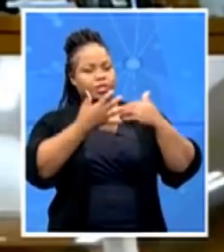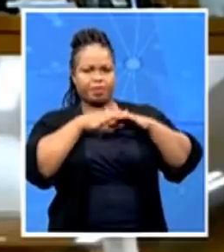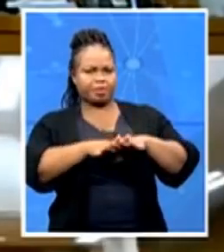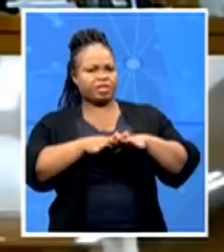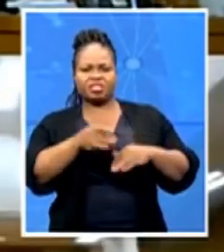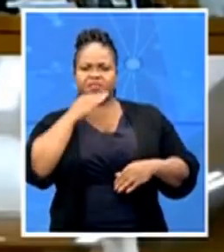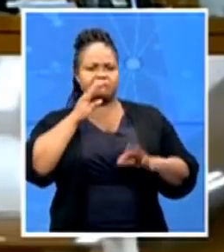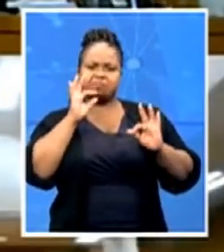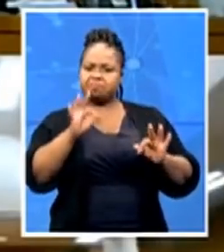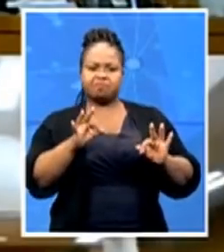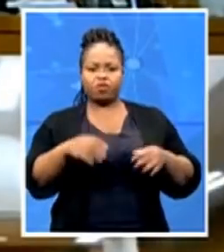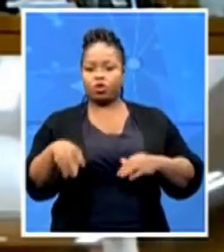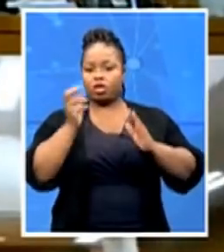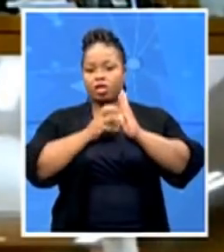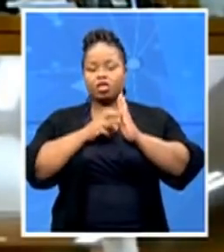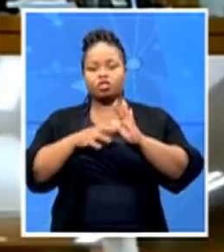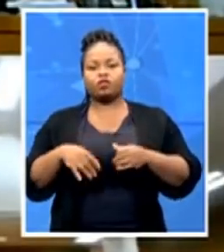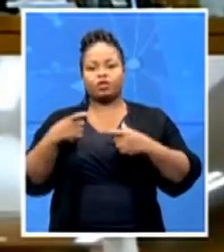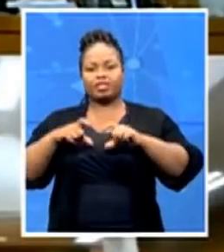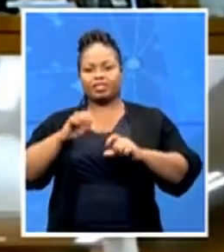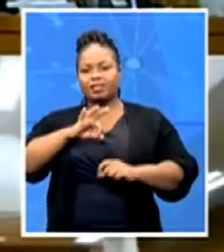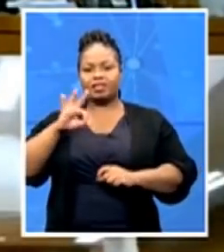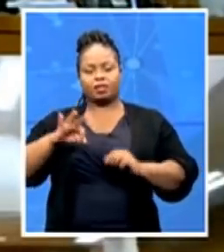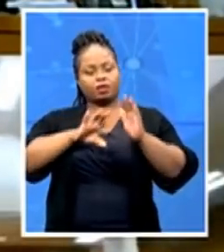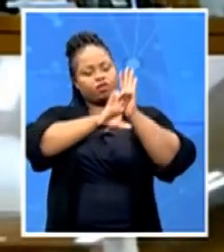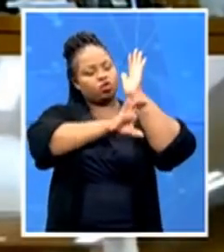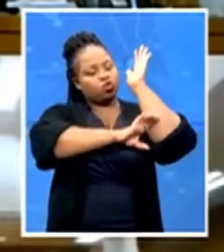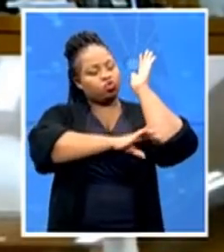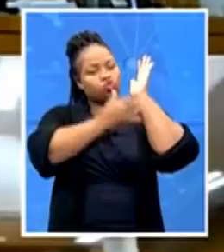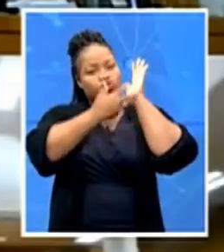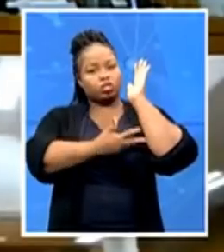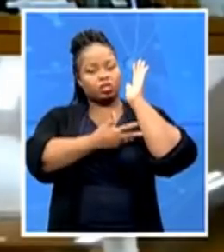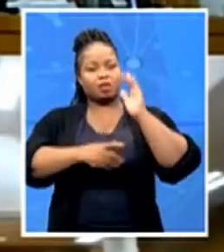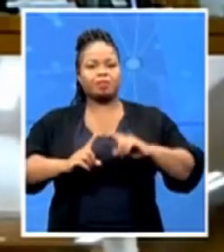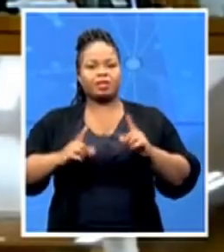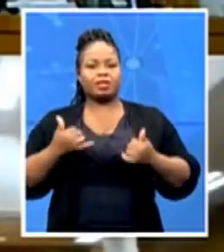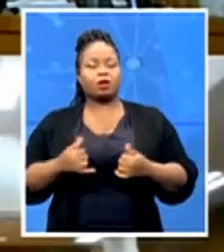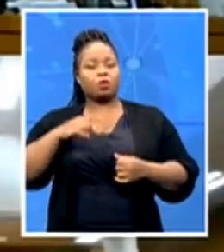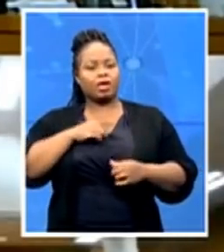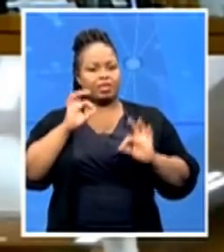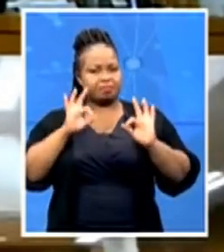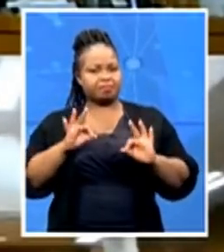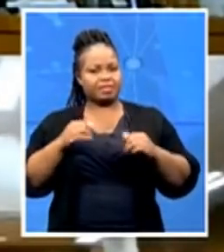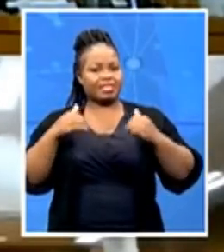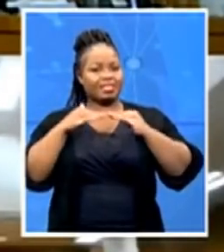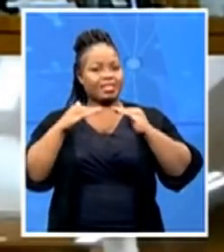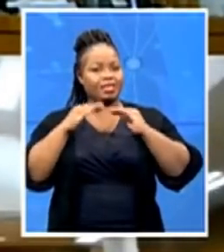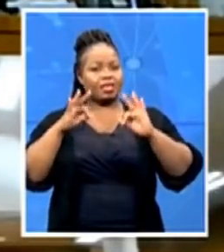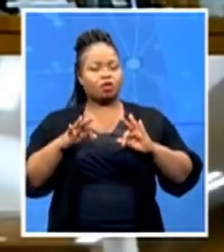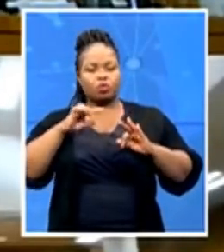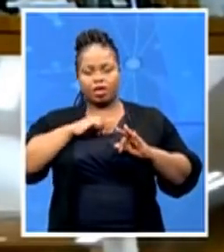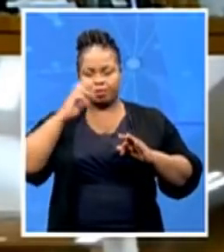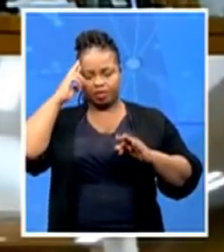Section 33 of the Constitutional PAJA, the applicable standard is procedural rationality and not procedural